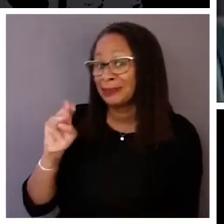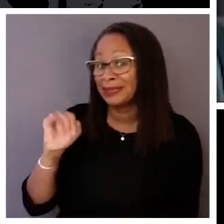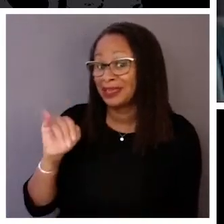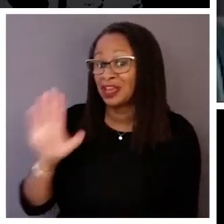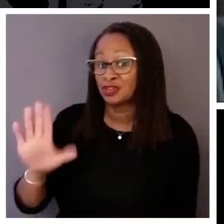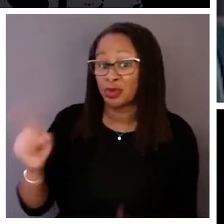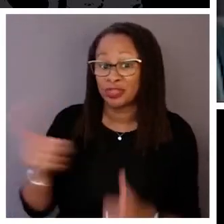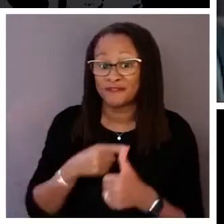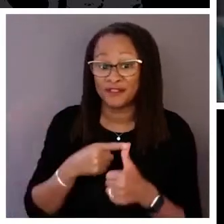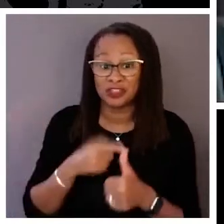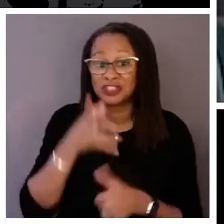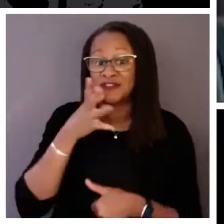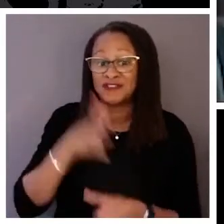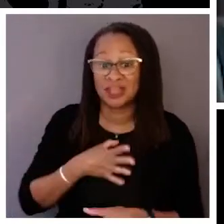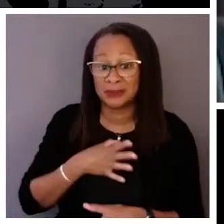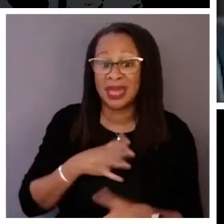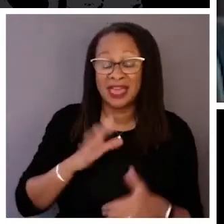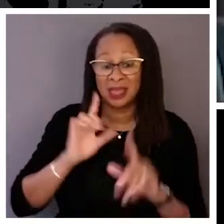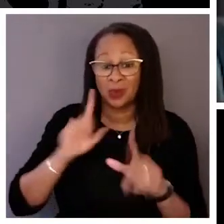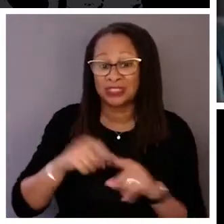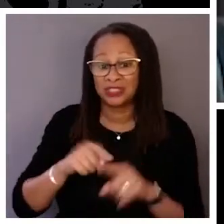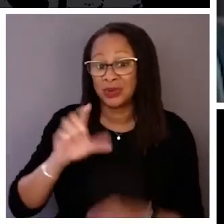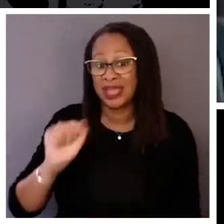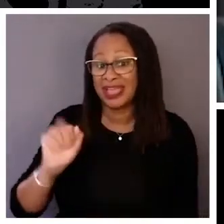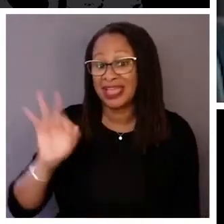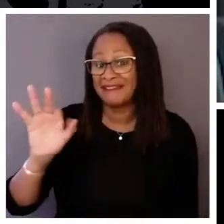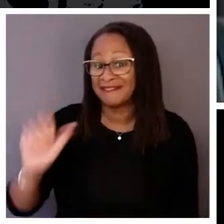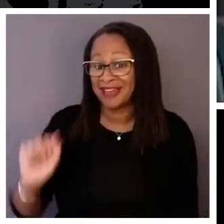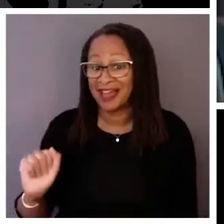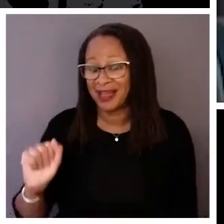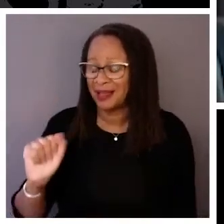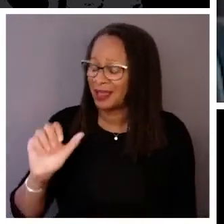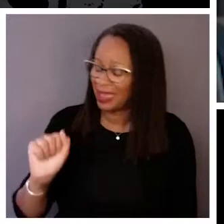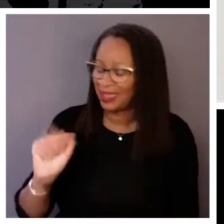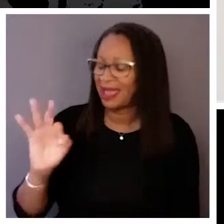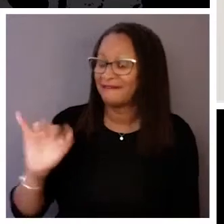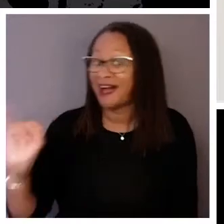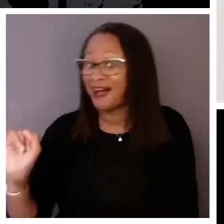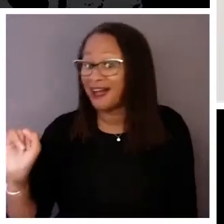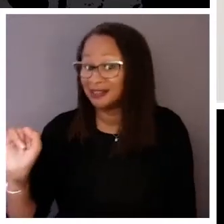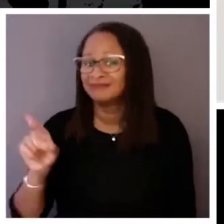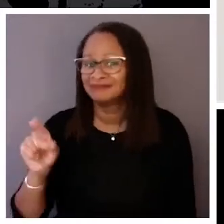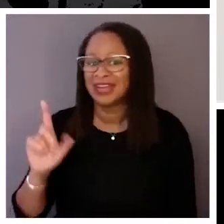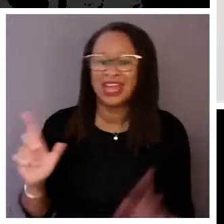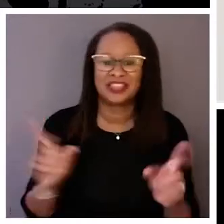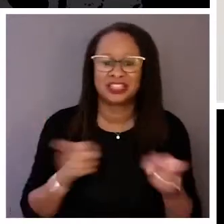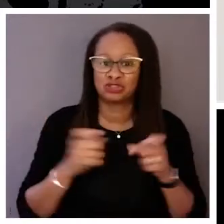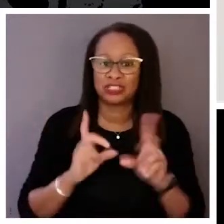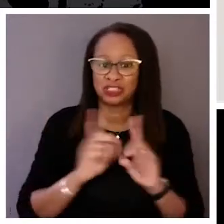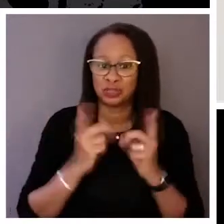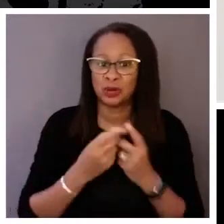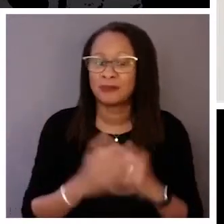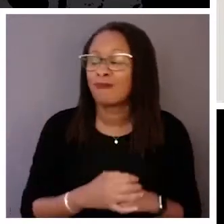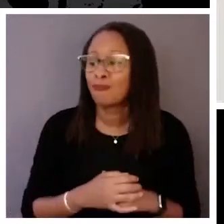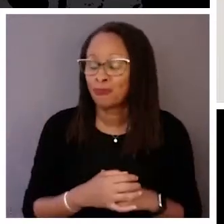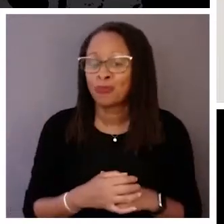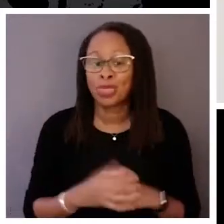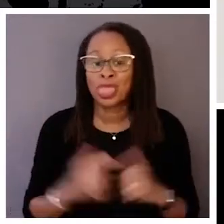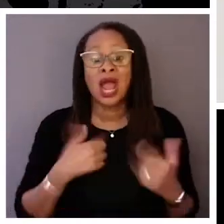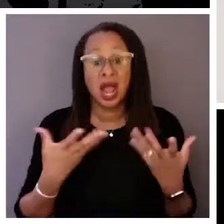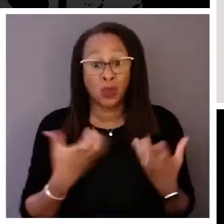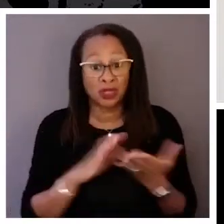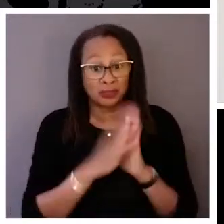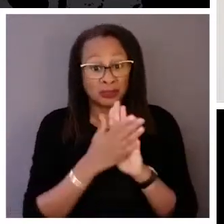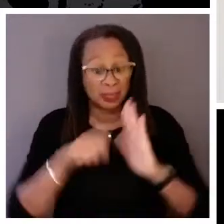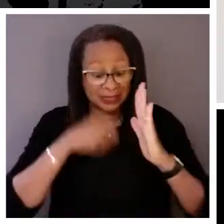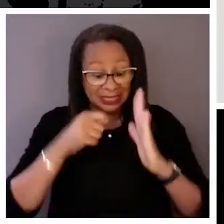first female, am I correct, that went to AFI in the directing department? Well, I signed in for I wanted